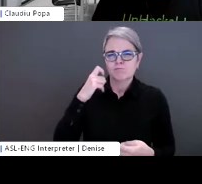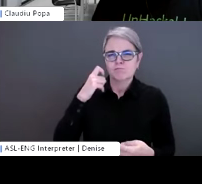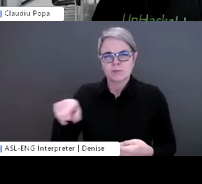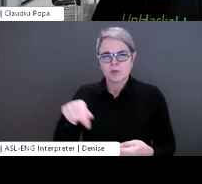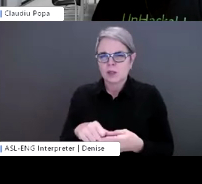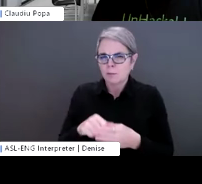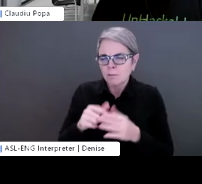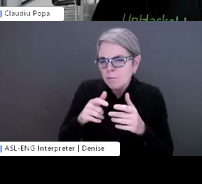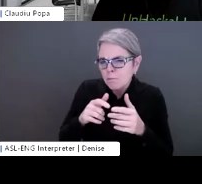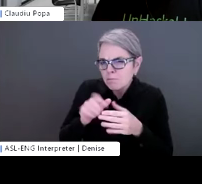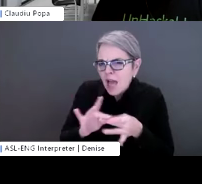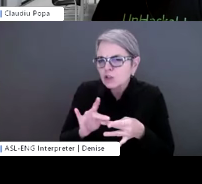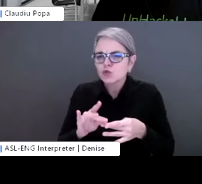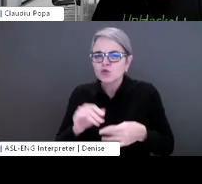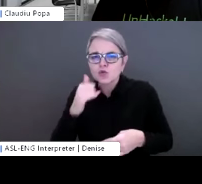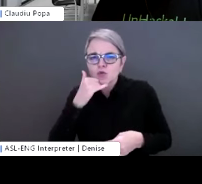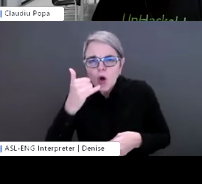or all of the above.